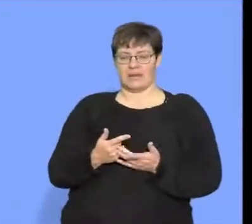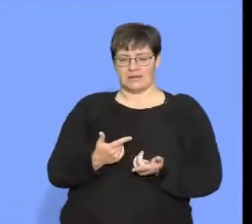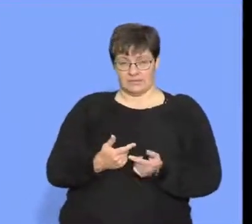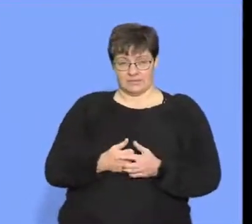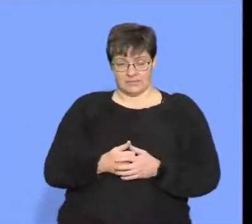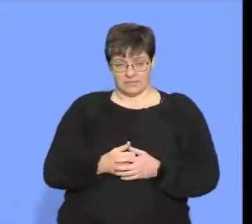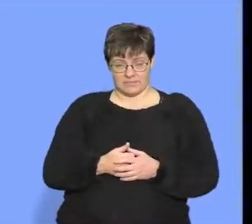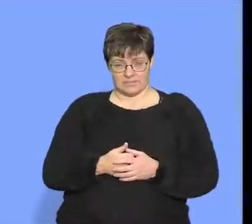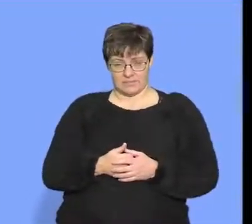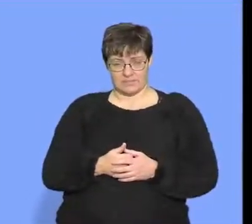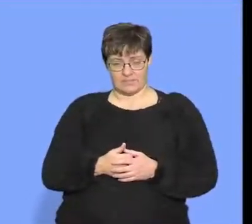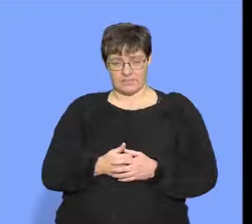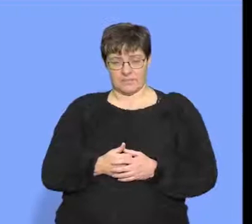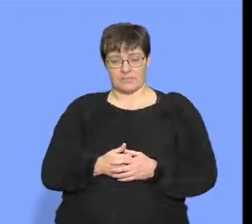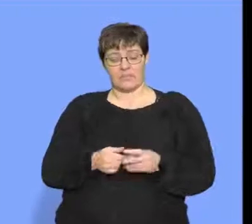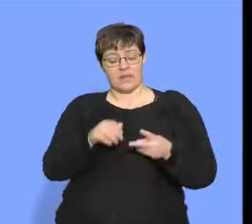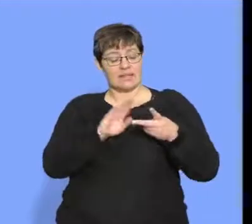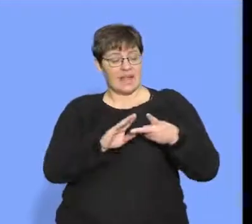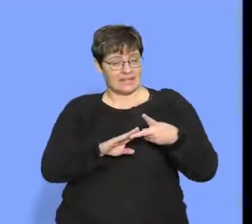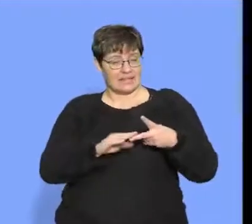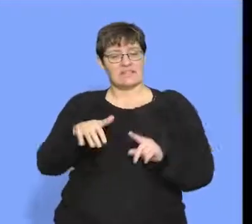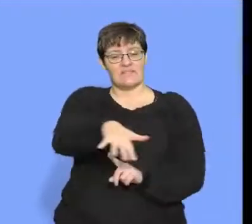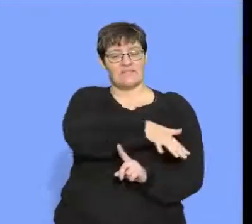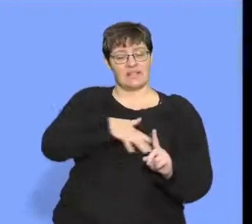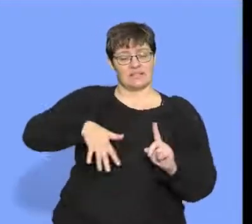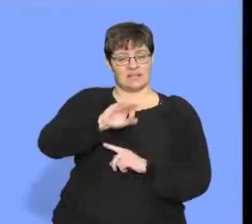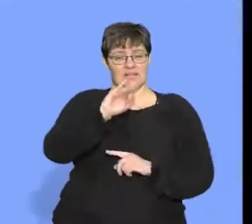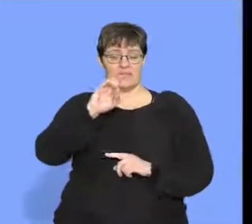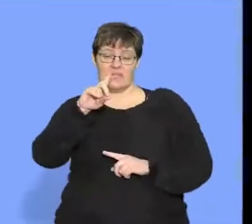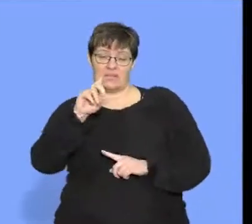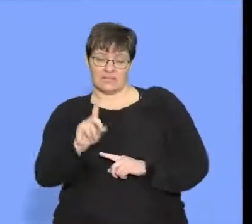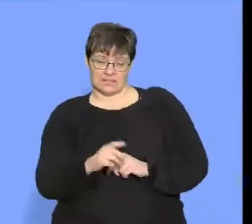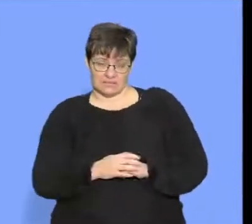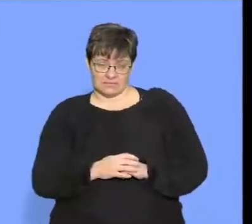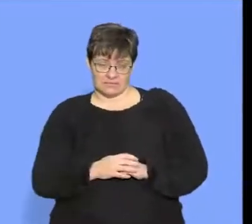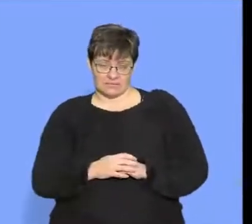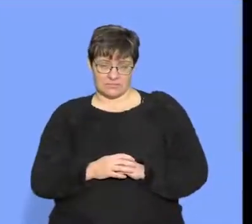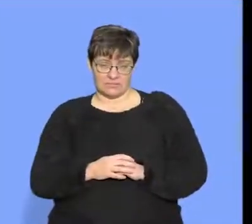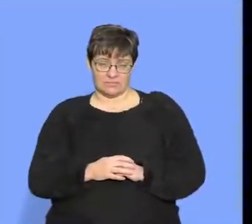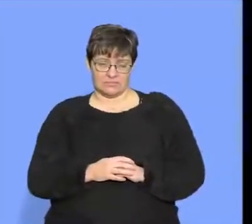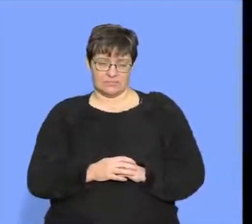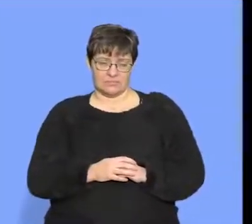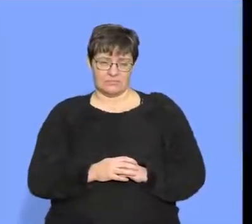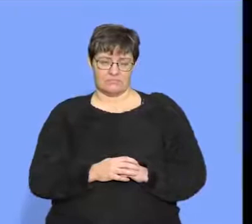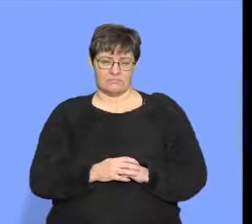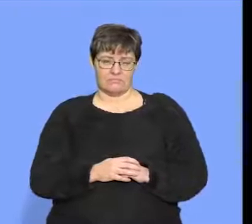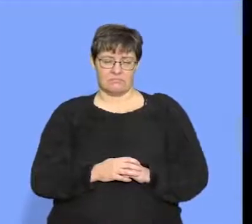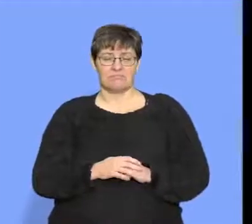room into the adjacent room. The next key word we need to familiarize ourselves with is that of a